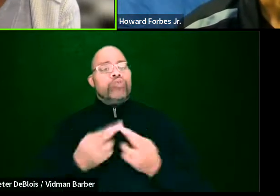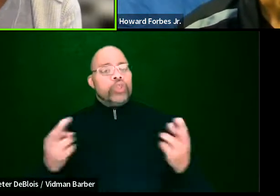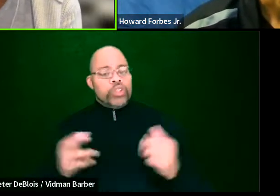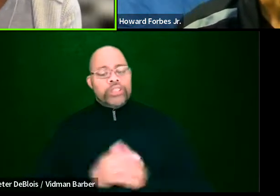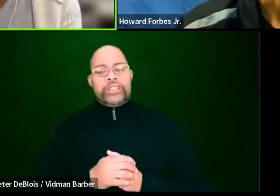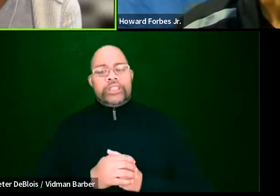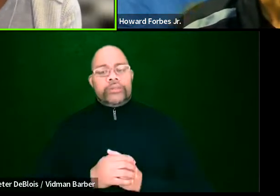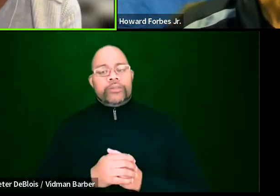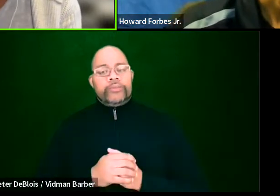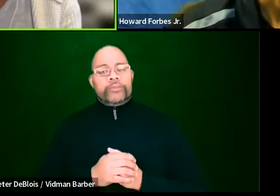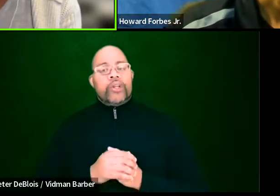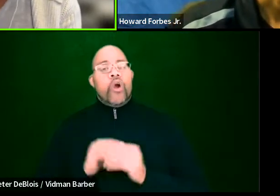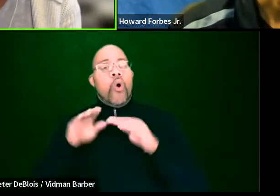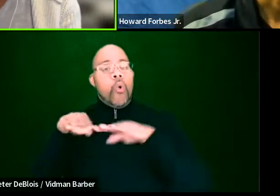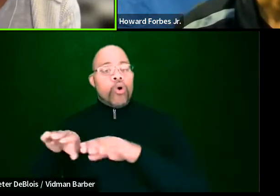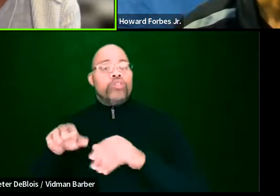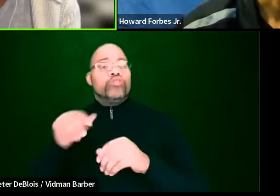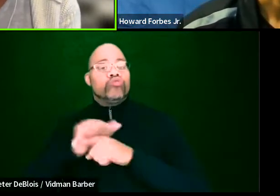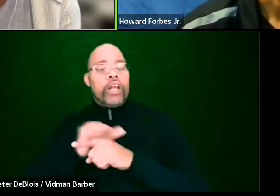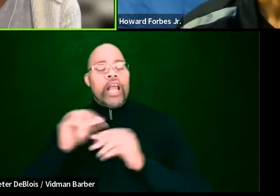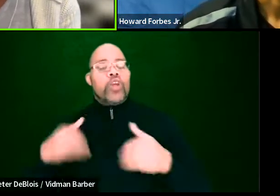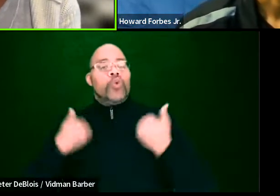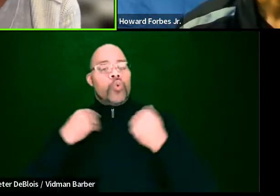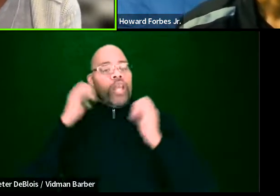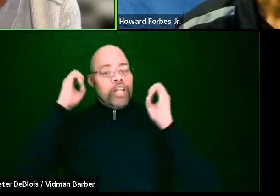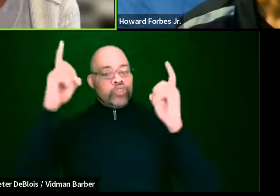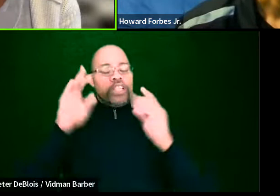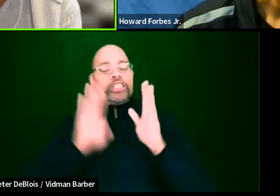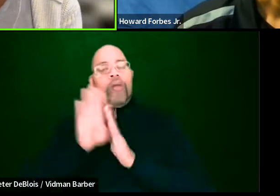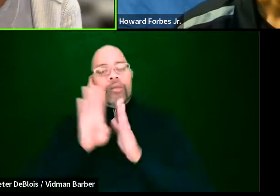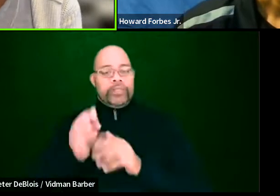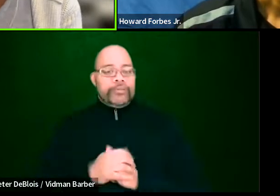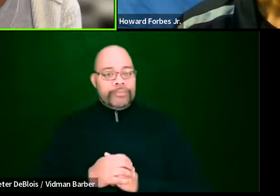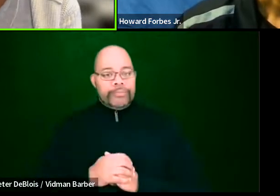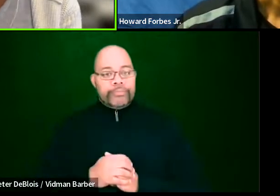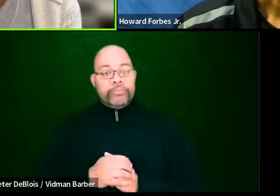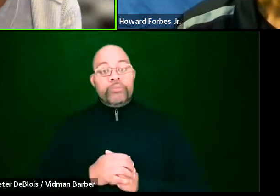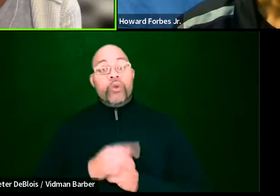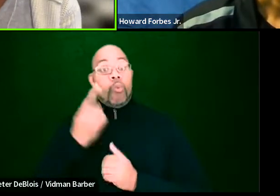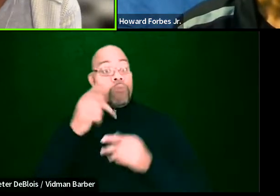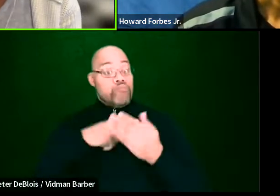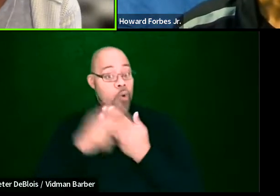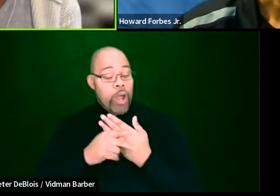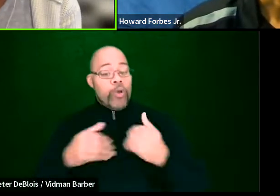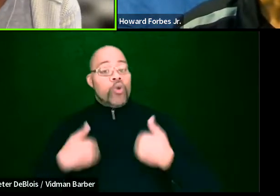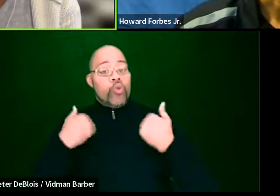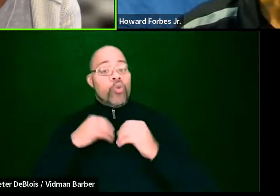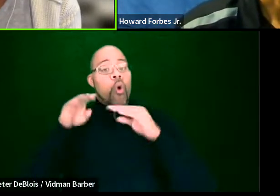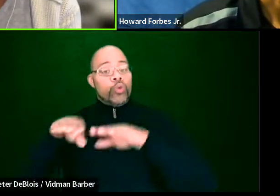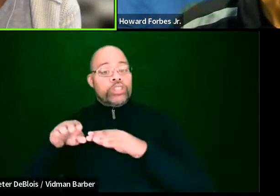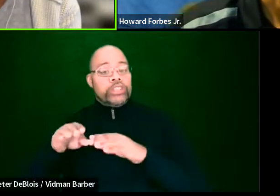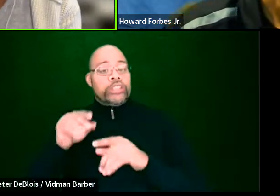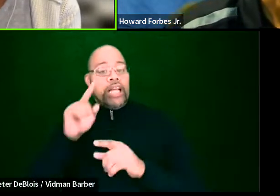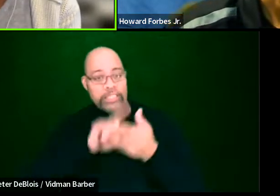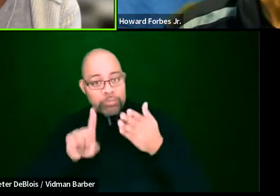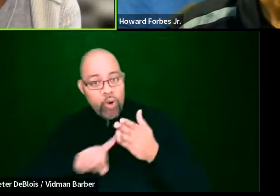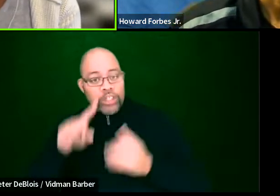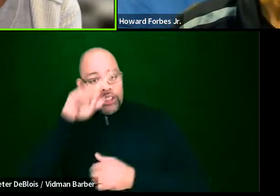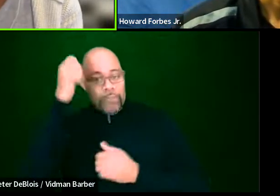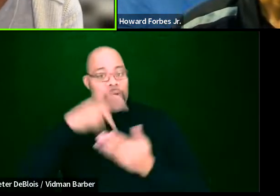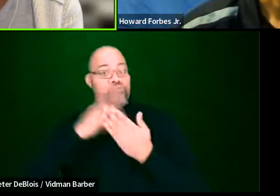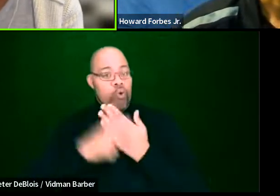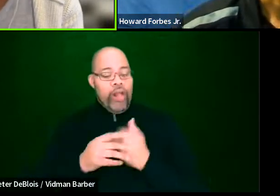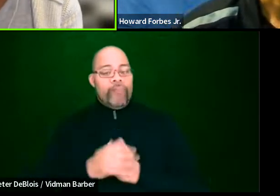resources, aquatics training, and youth and educator development. One such program, the Youth Ocean Explorers Summer